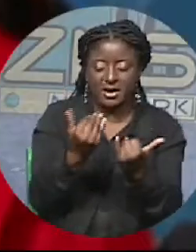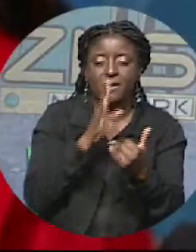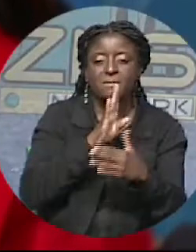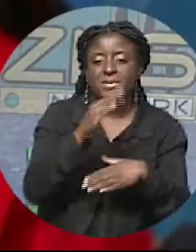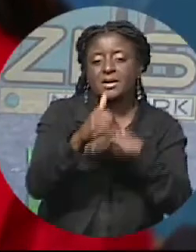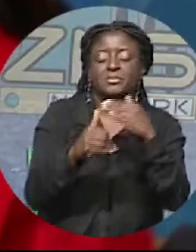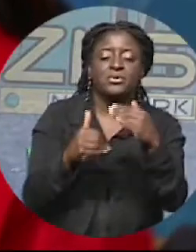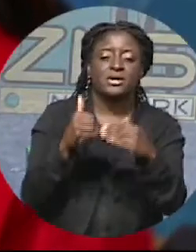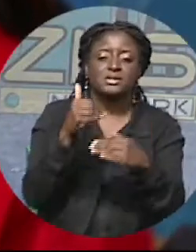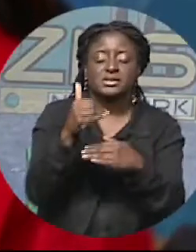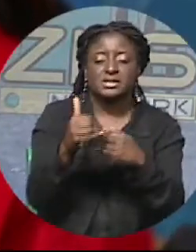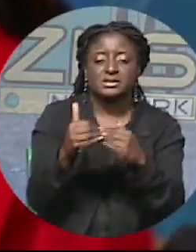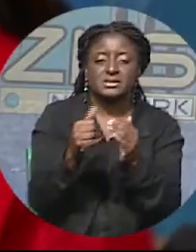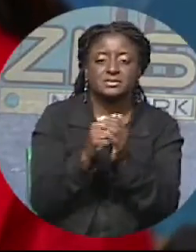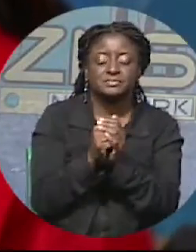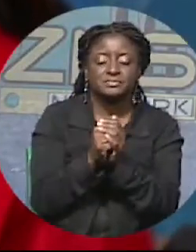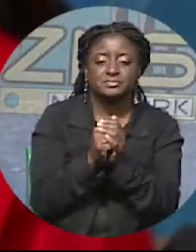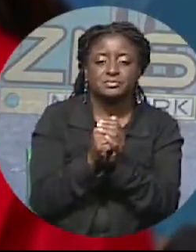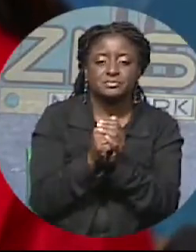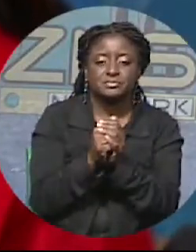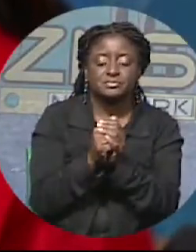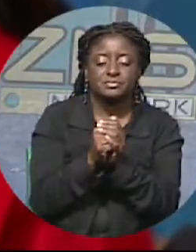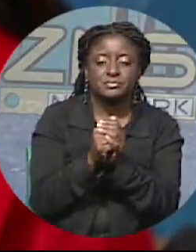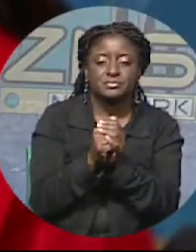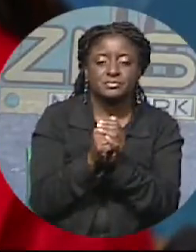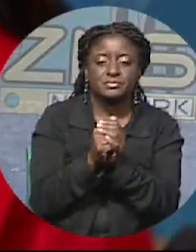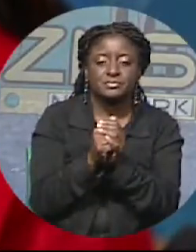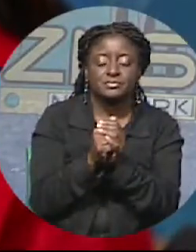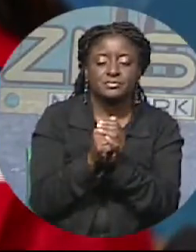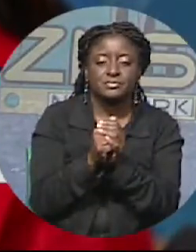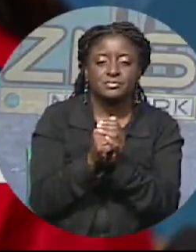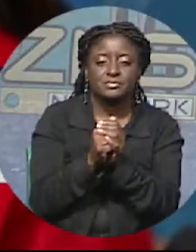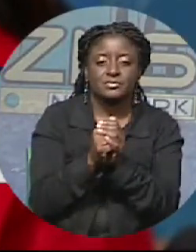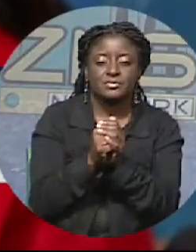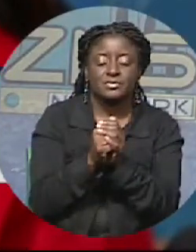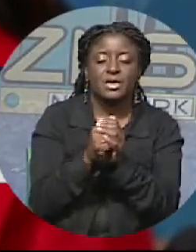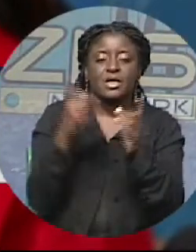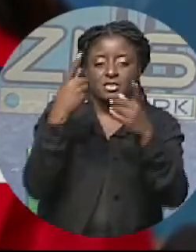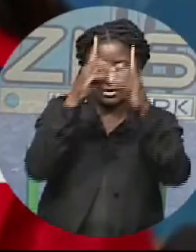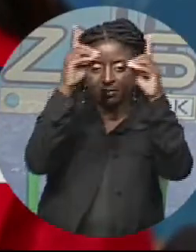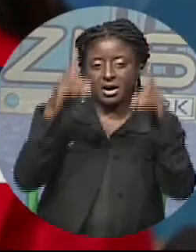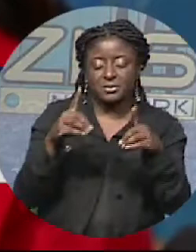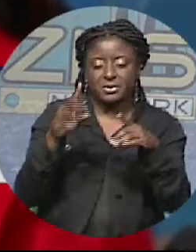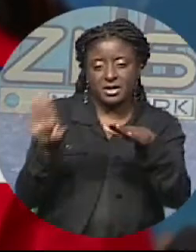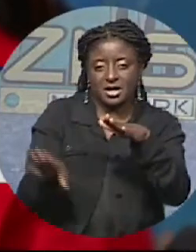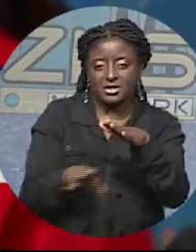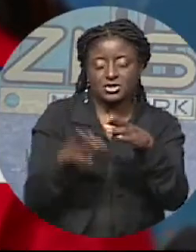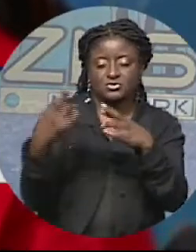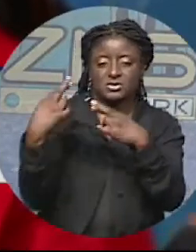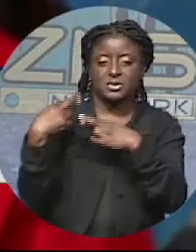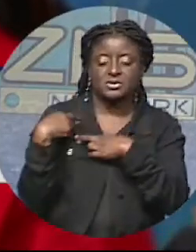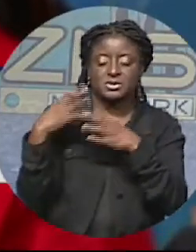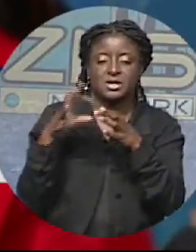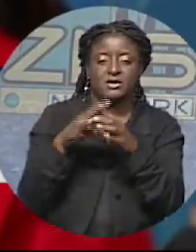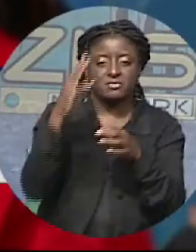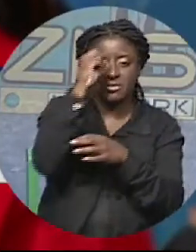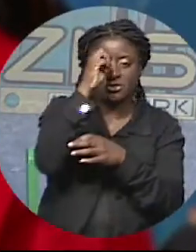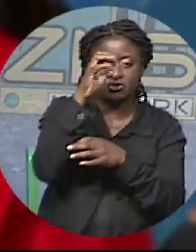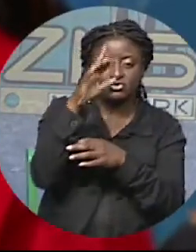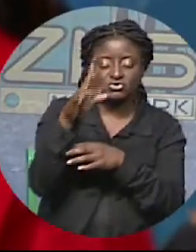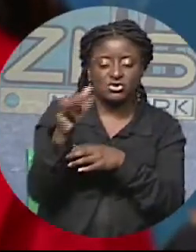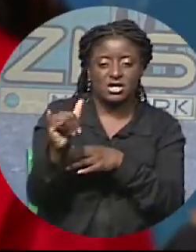Department of Civil Aviation, under the direct responsibility of the Ministry of Transport and Aviation, and by extension the Bahamas